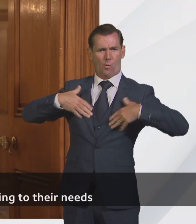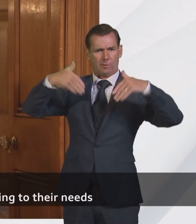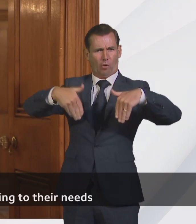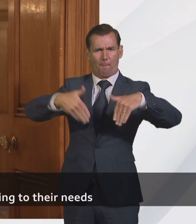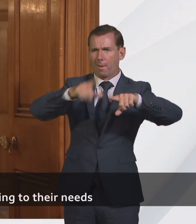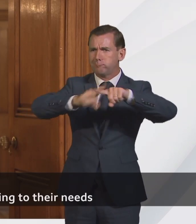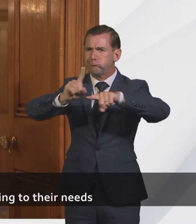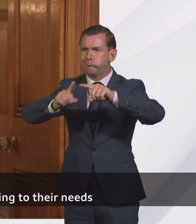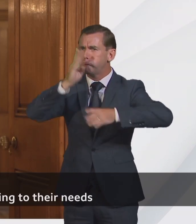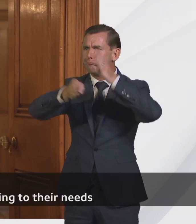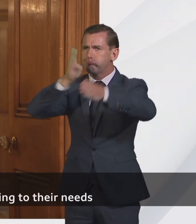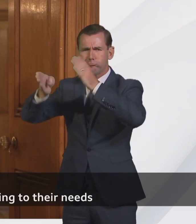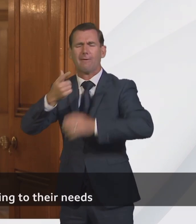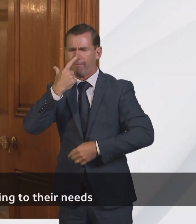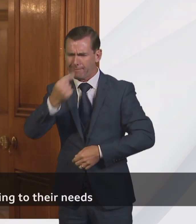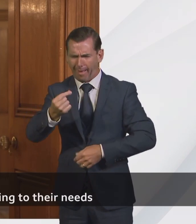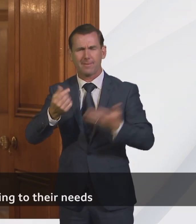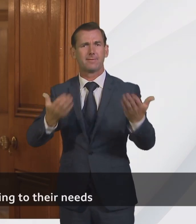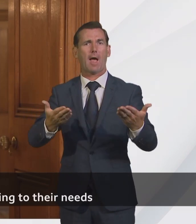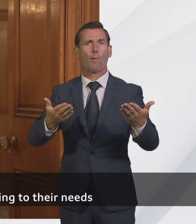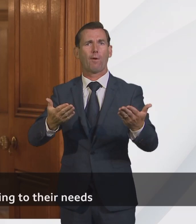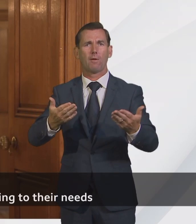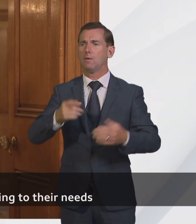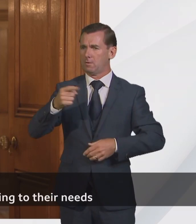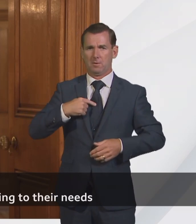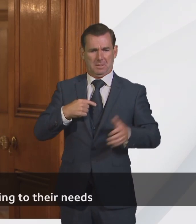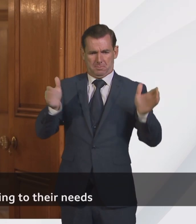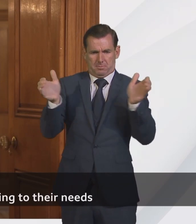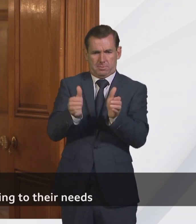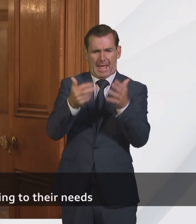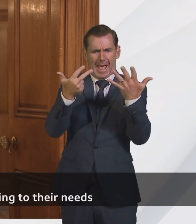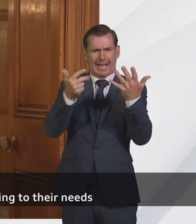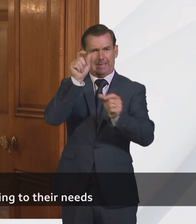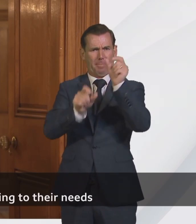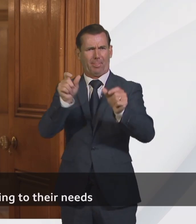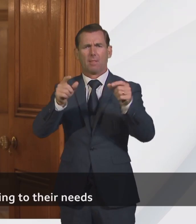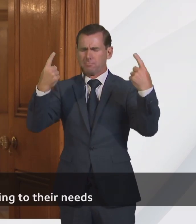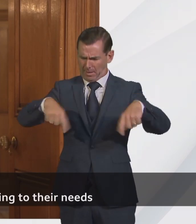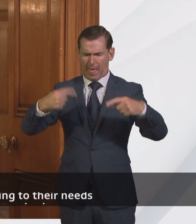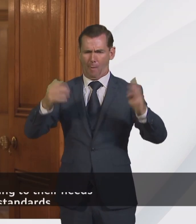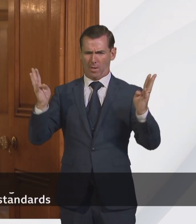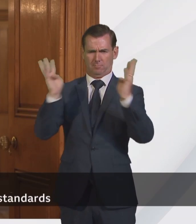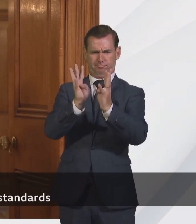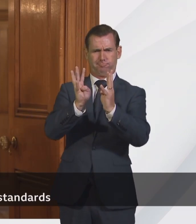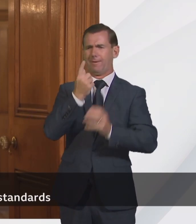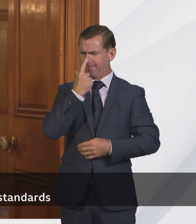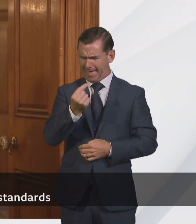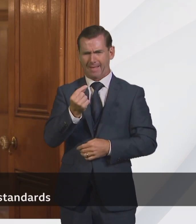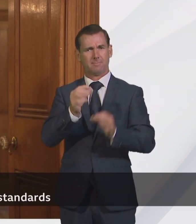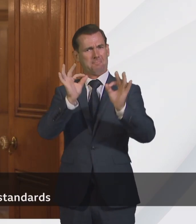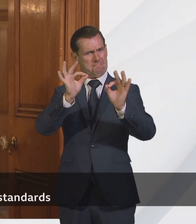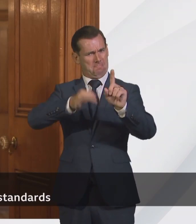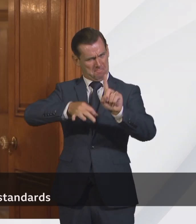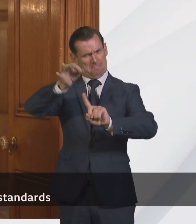the opportunity for people to gather in small groups. This is all positive progress, but we're looking